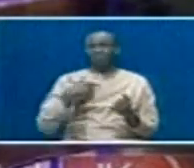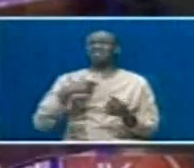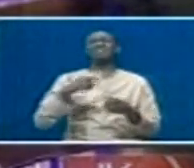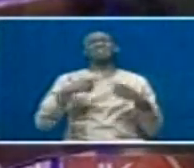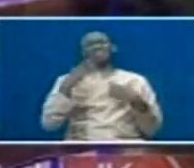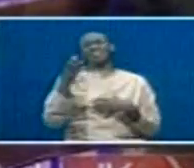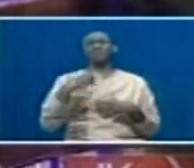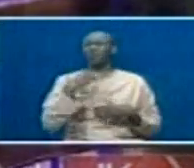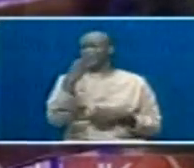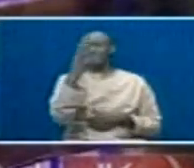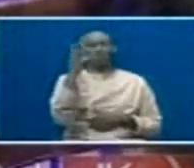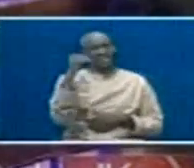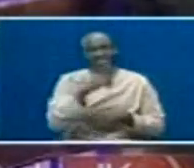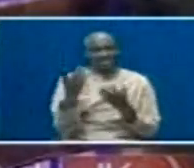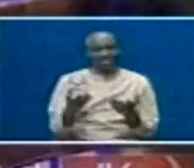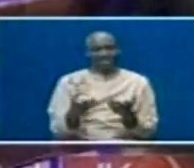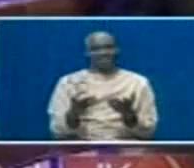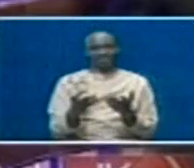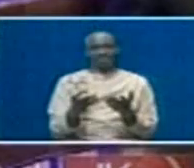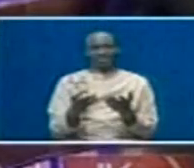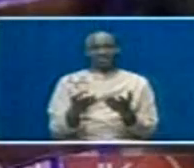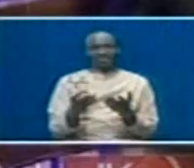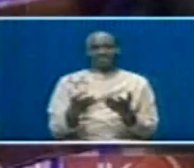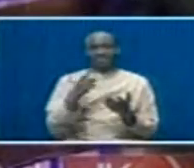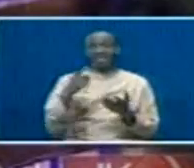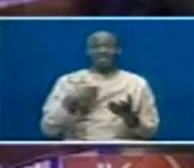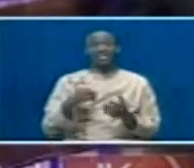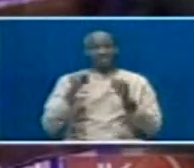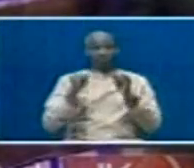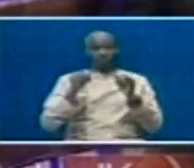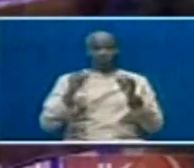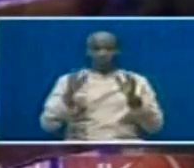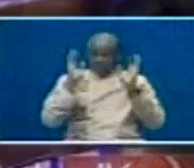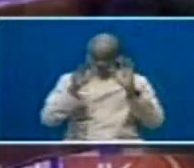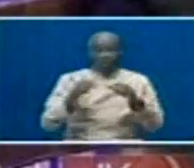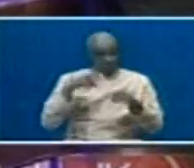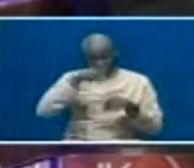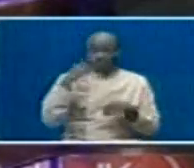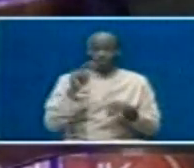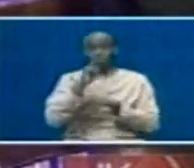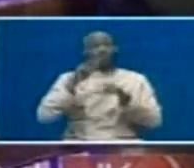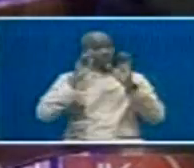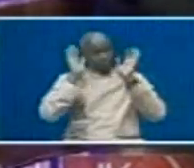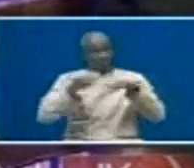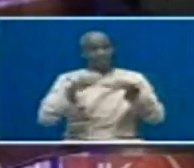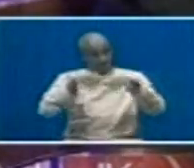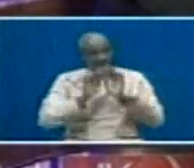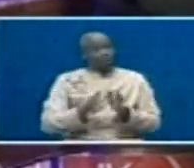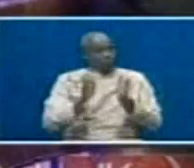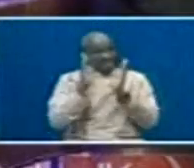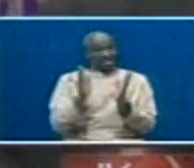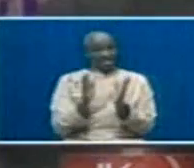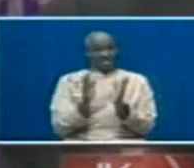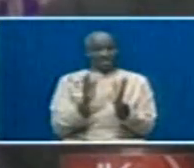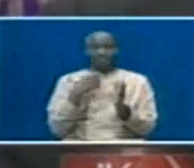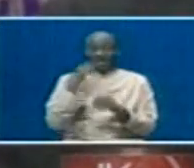last 3-4 days, five days. Which is kind of unusual in a Muslim burial ritual, right? Well, you know, Ali,